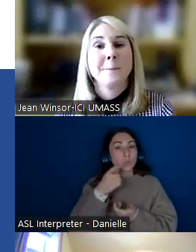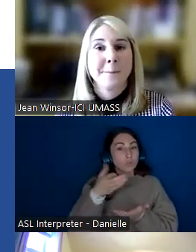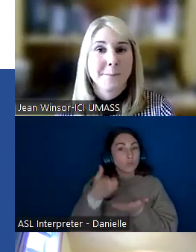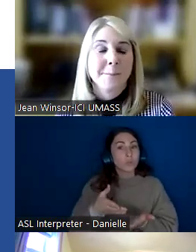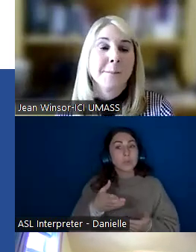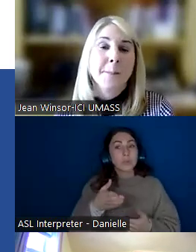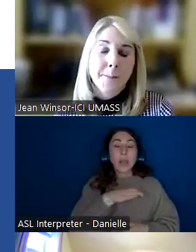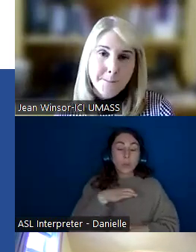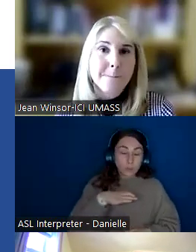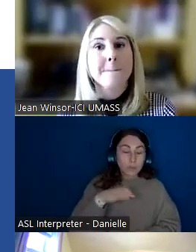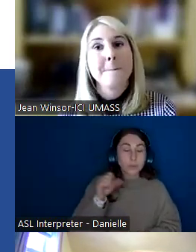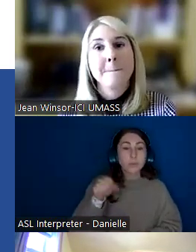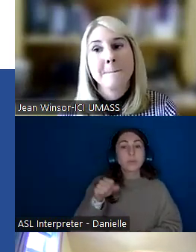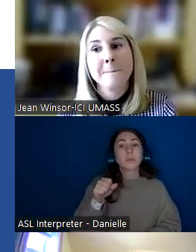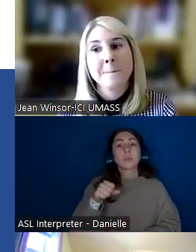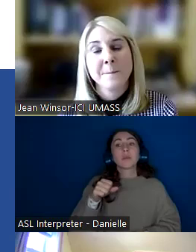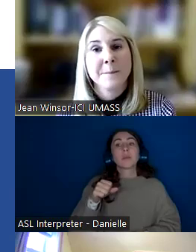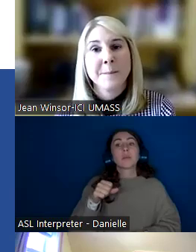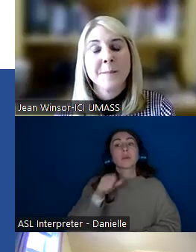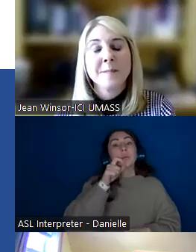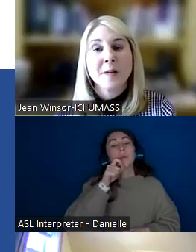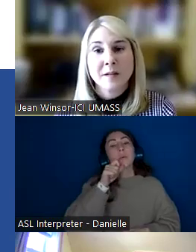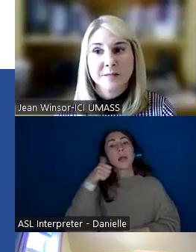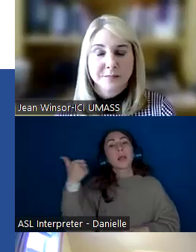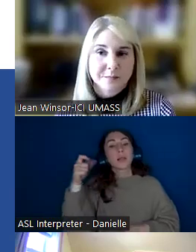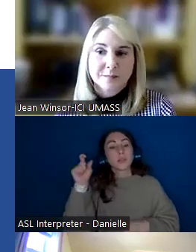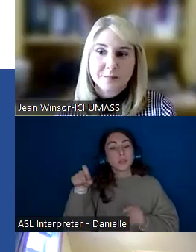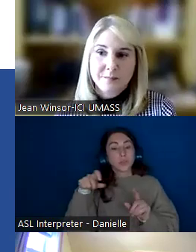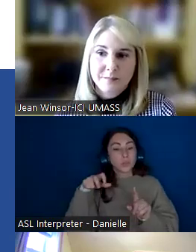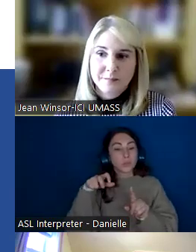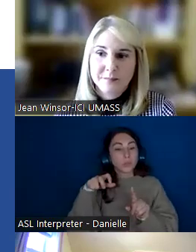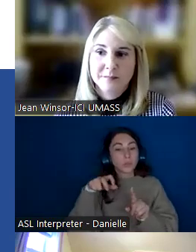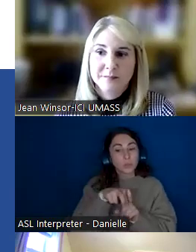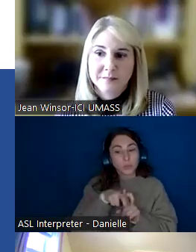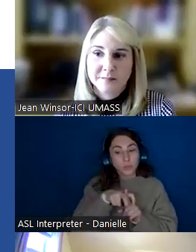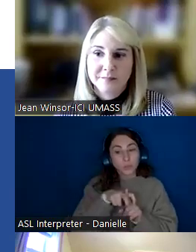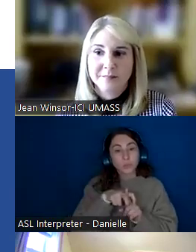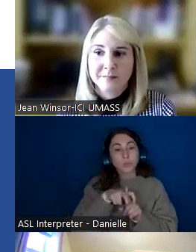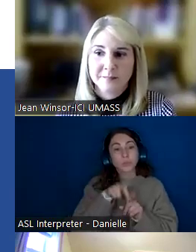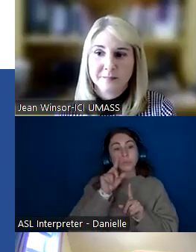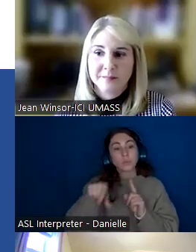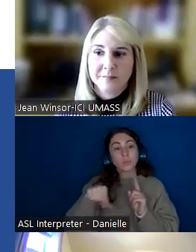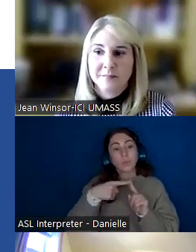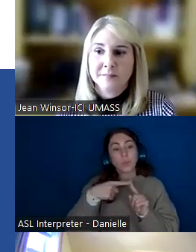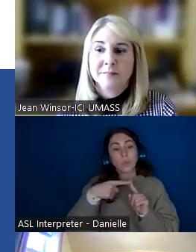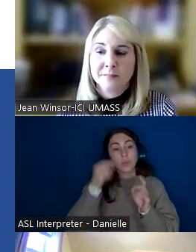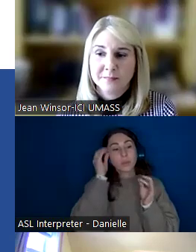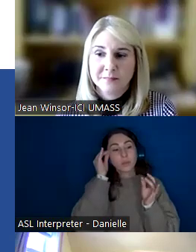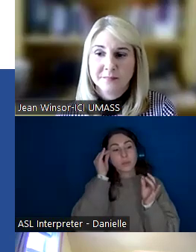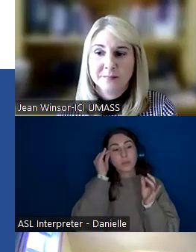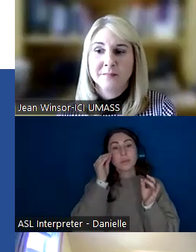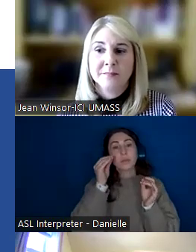maybe council members, that should be at the table when they're taking into consideration all this wonderful data? Any